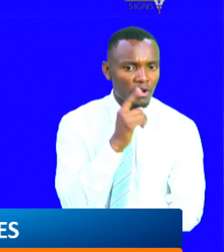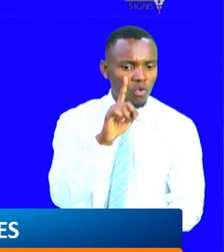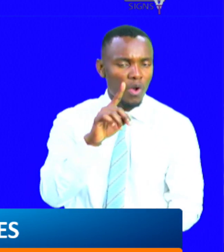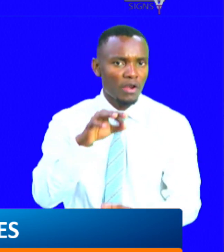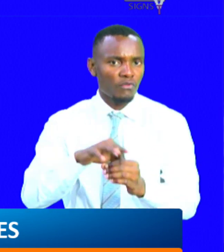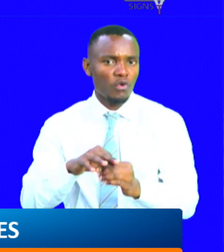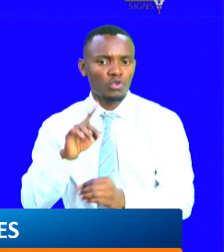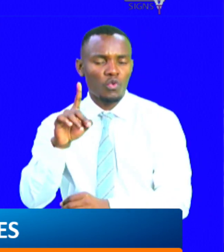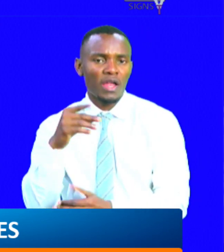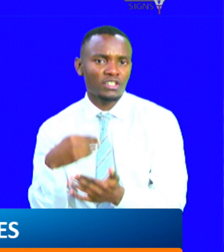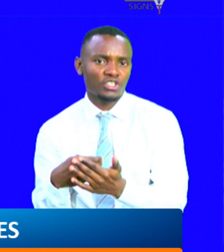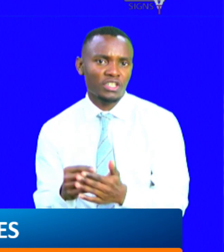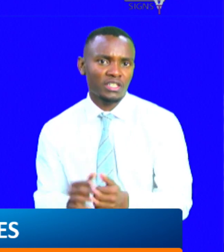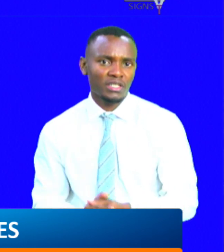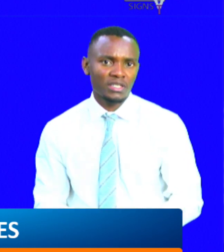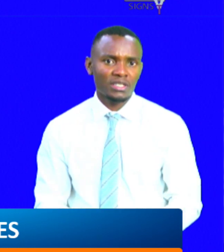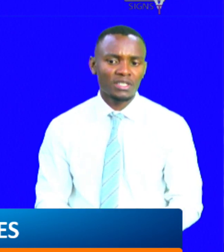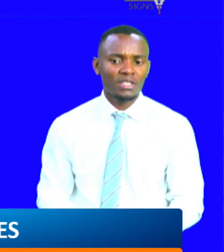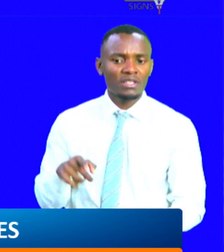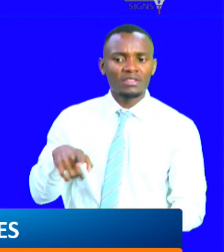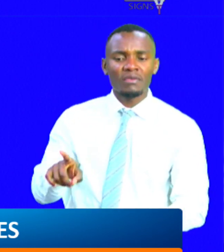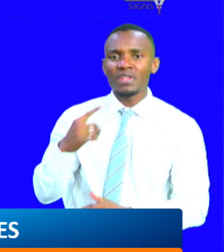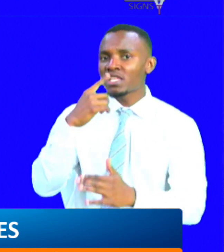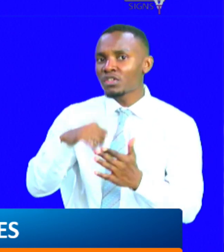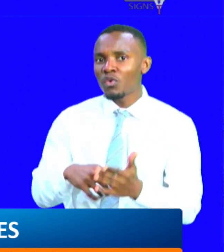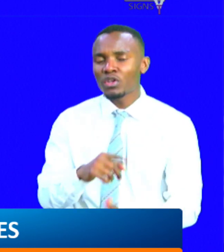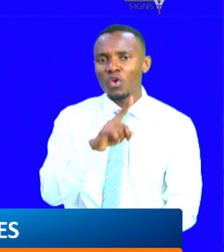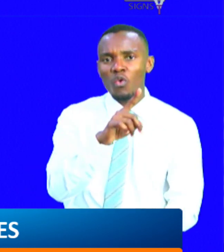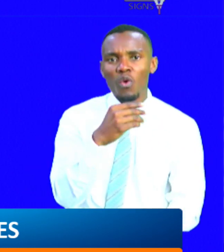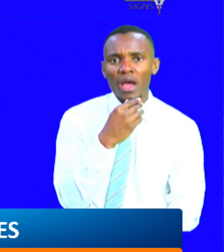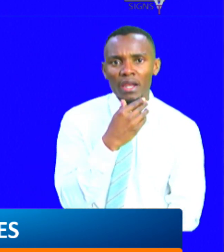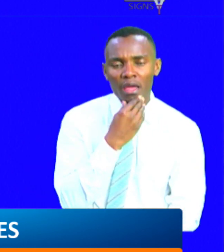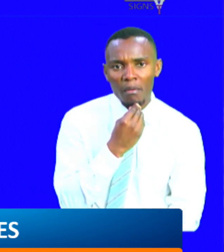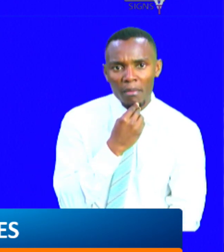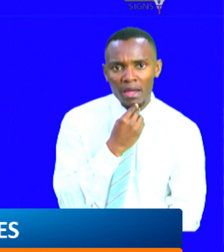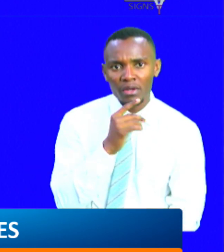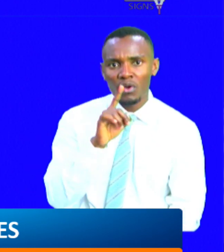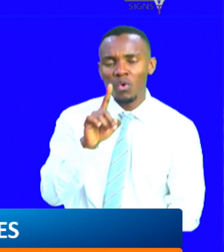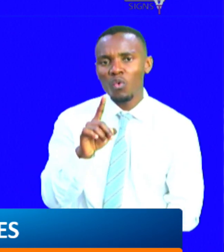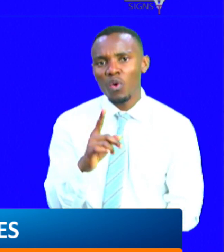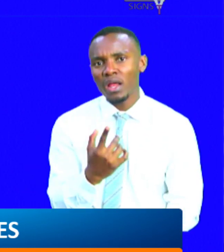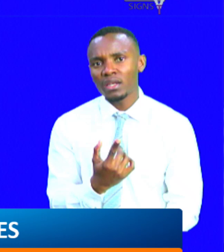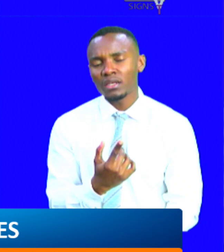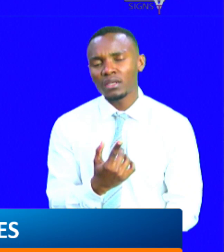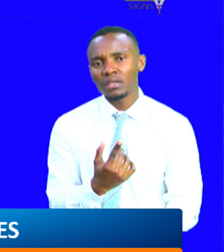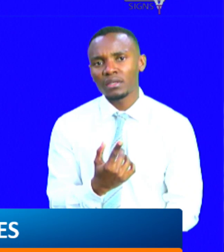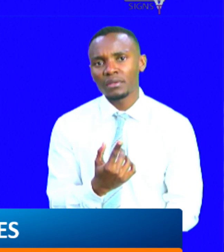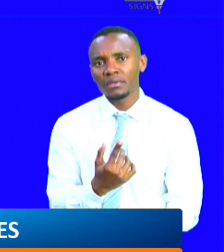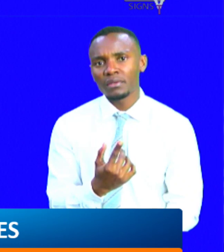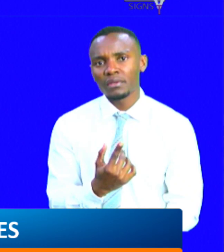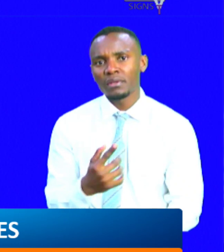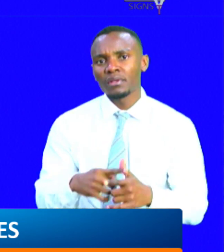vote, 1 shilling. Hiyo ingine wakasema one man, one plate, one soda. Yes. You know,